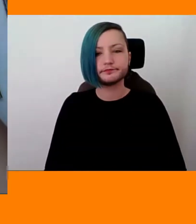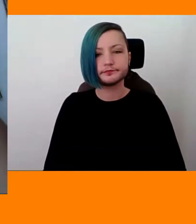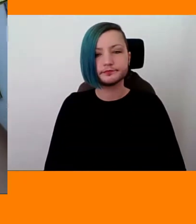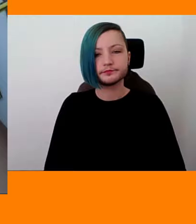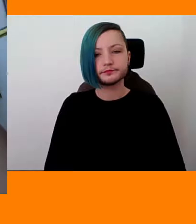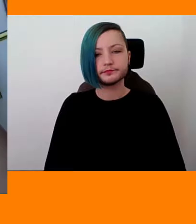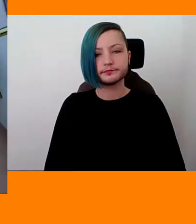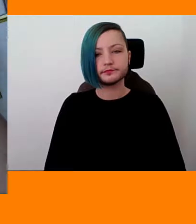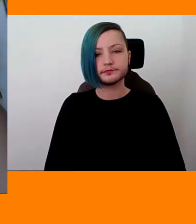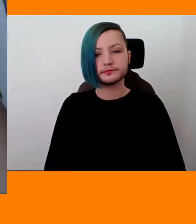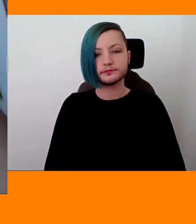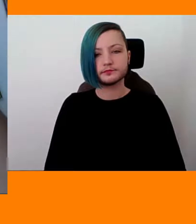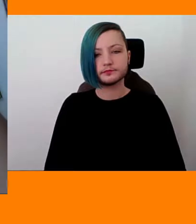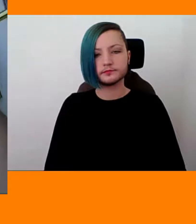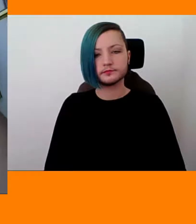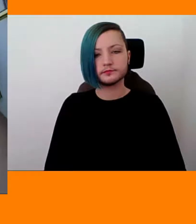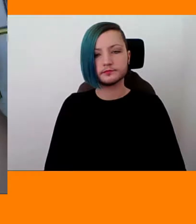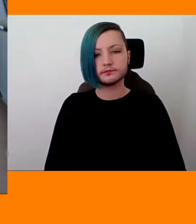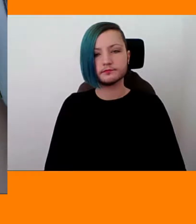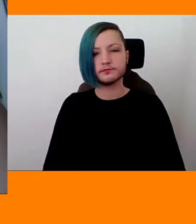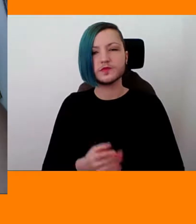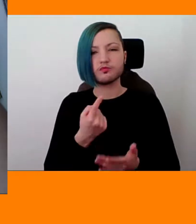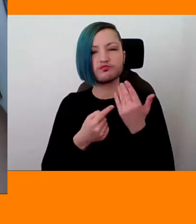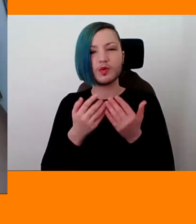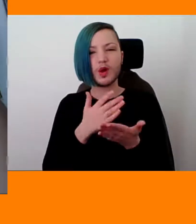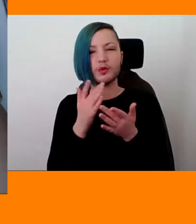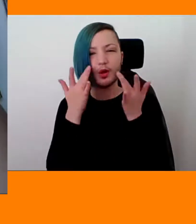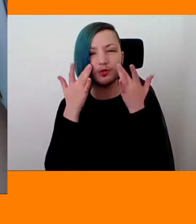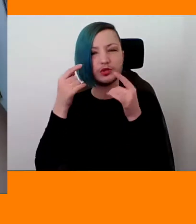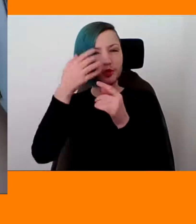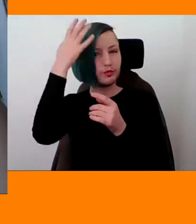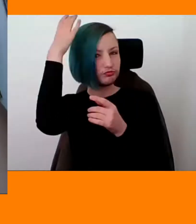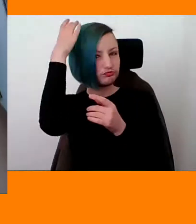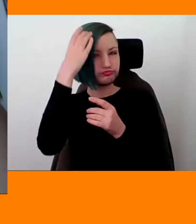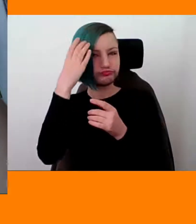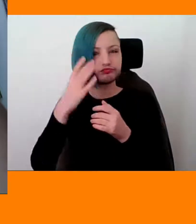So I'm just going to show you how to do this in this section here for now.